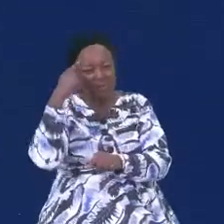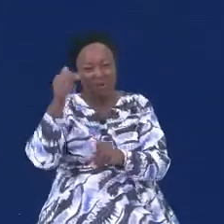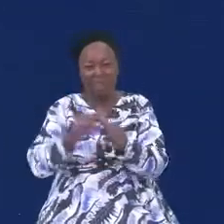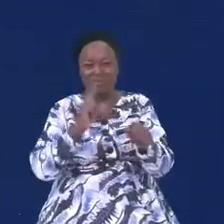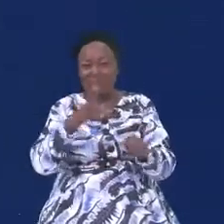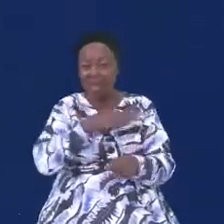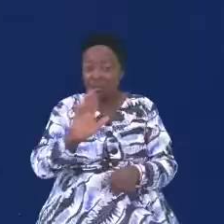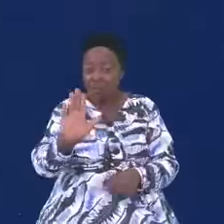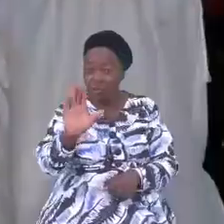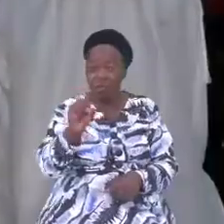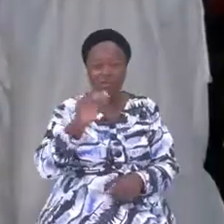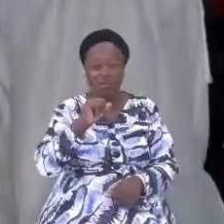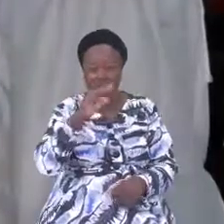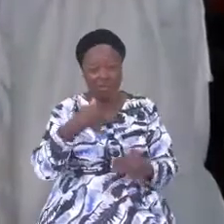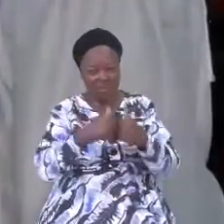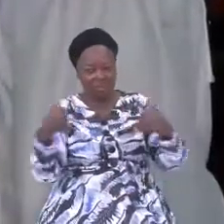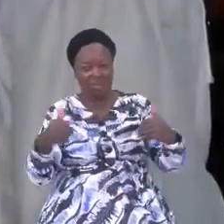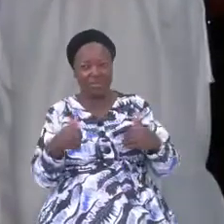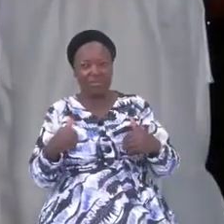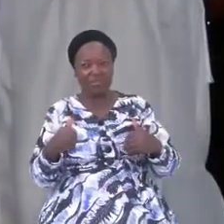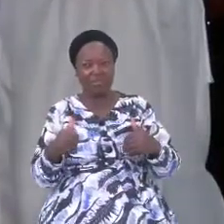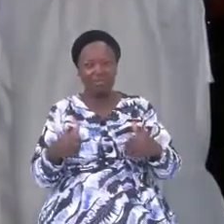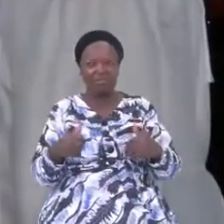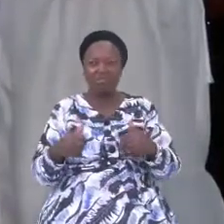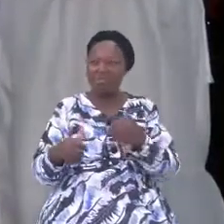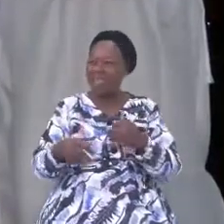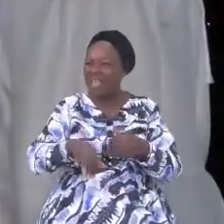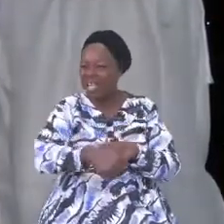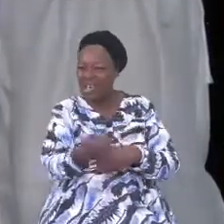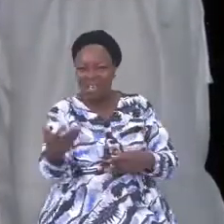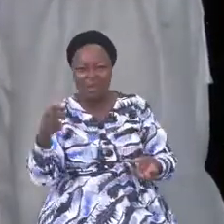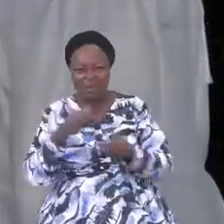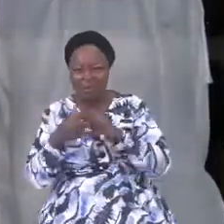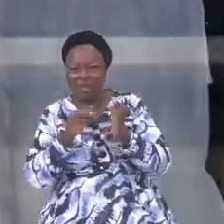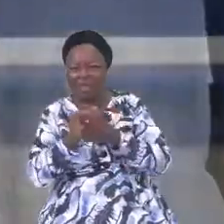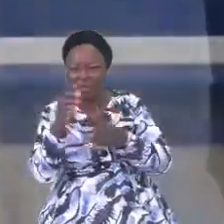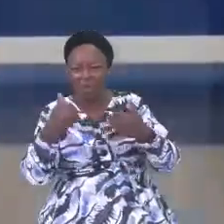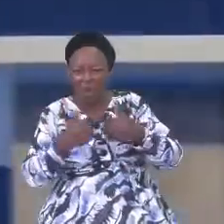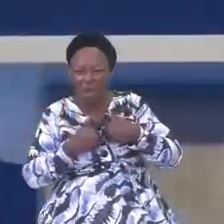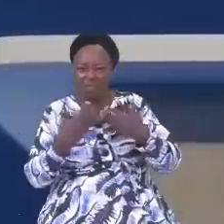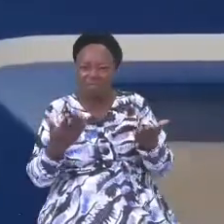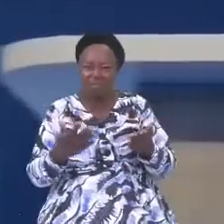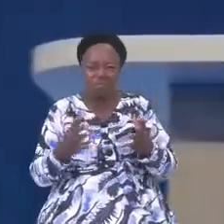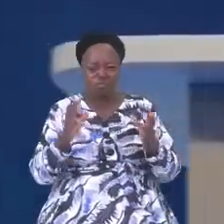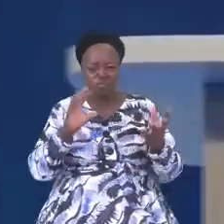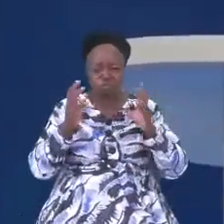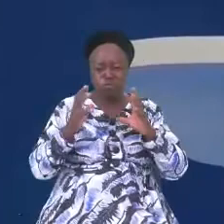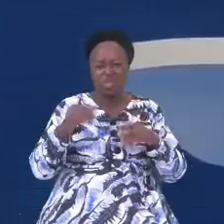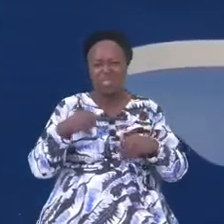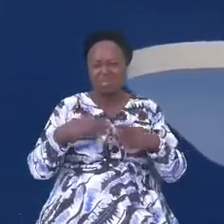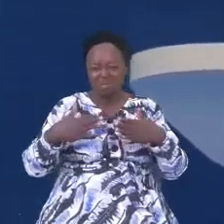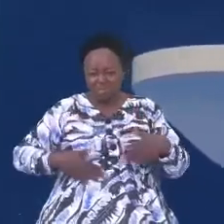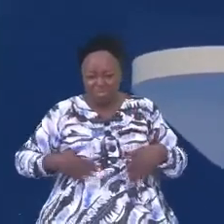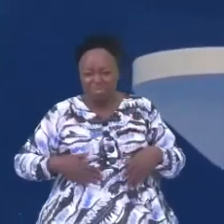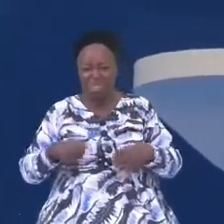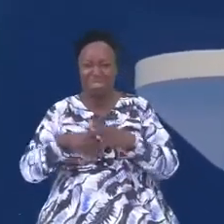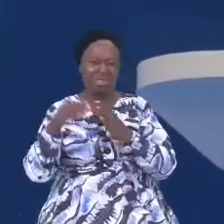an exception. Whatever problem you have, swelling in the tummy, in the neck,